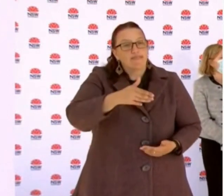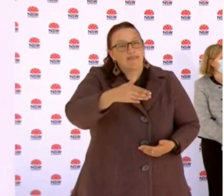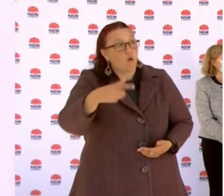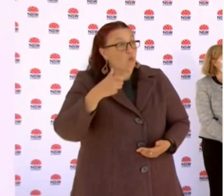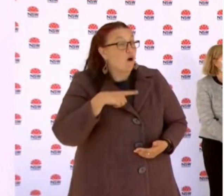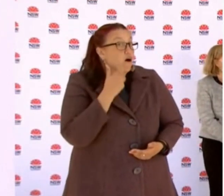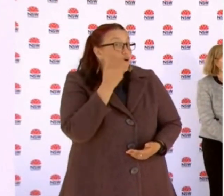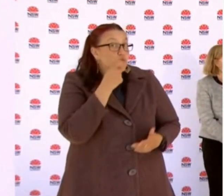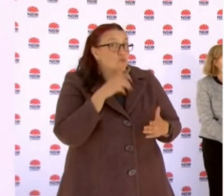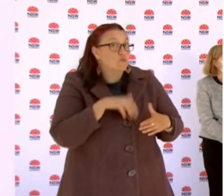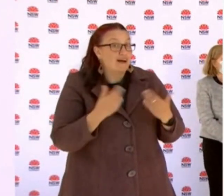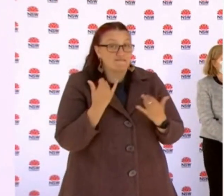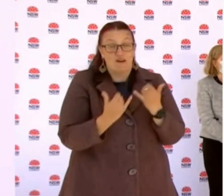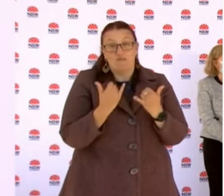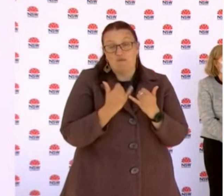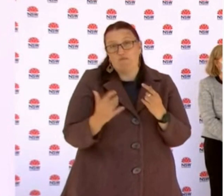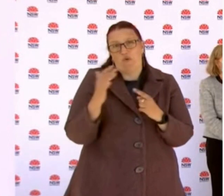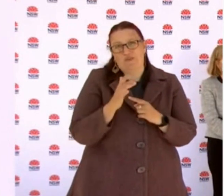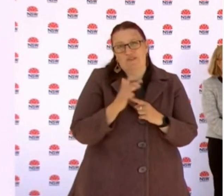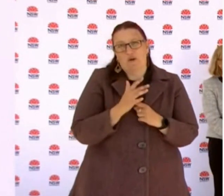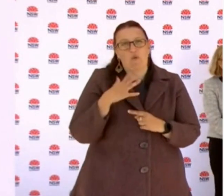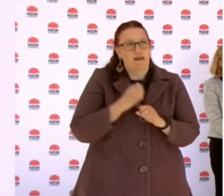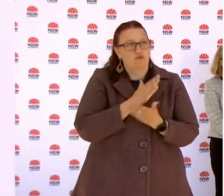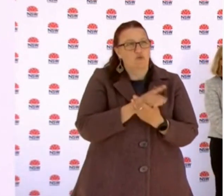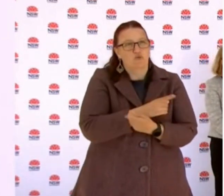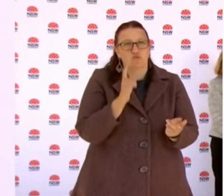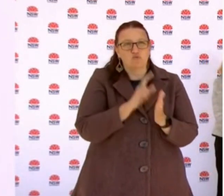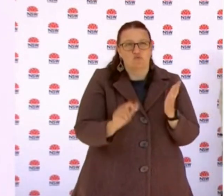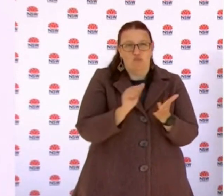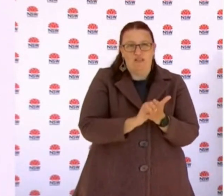next few days for New South Wales is very critical, and we ask everybody to do the right thing.